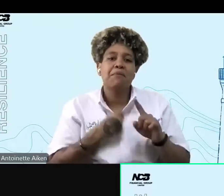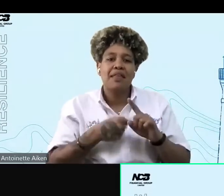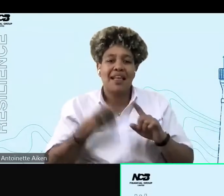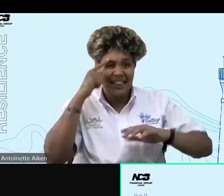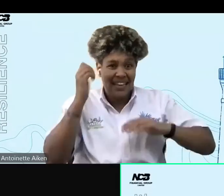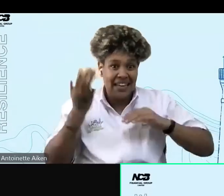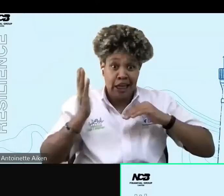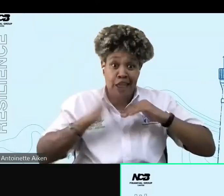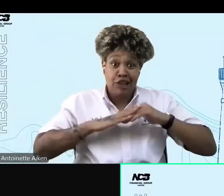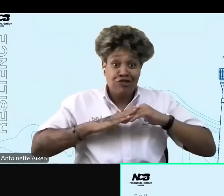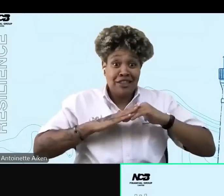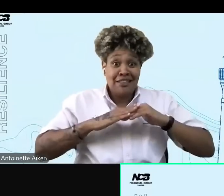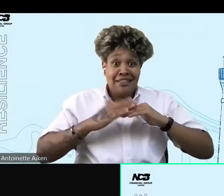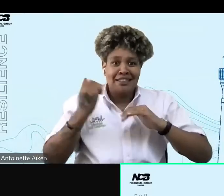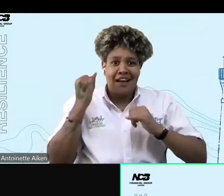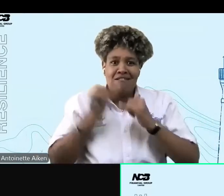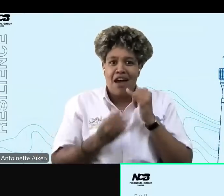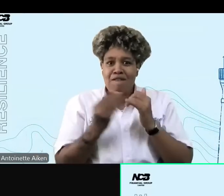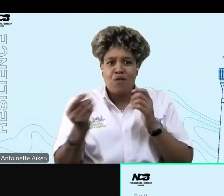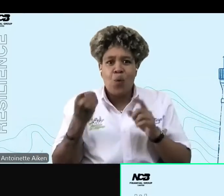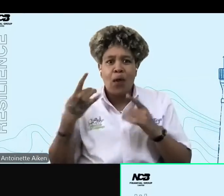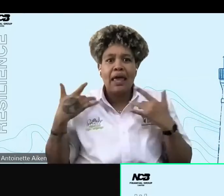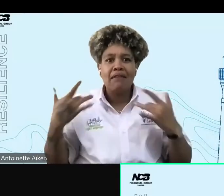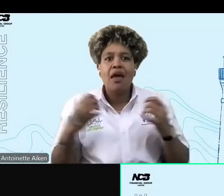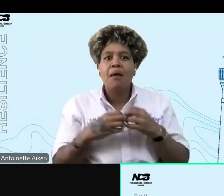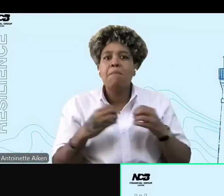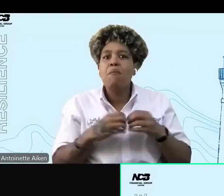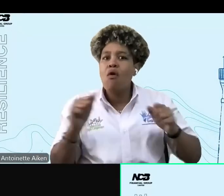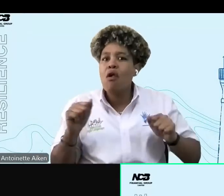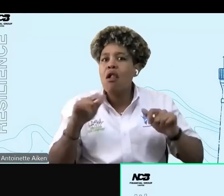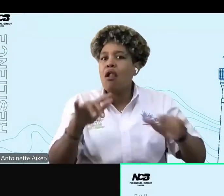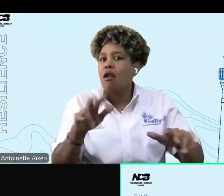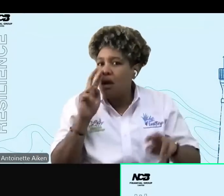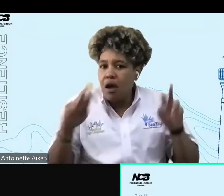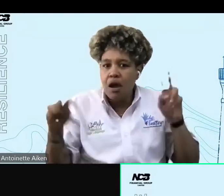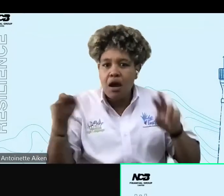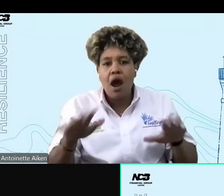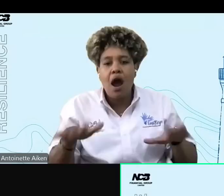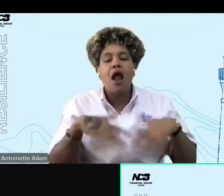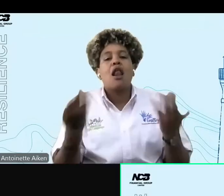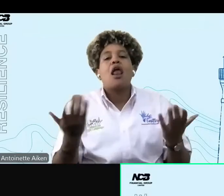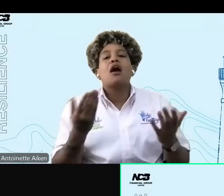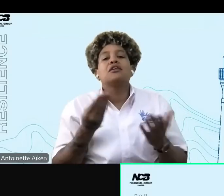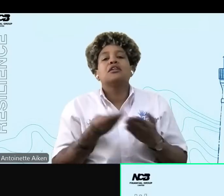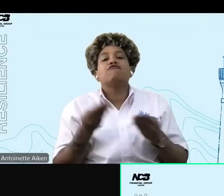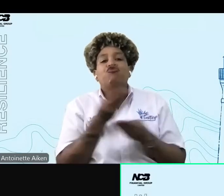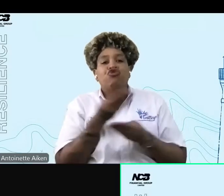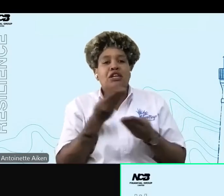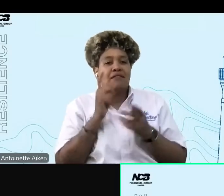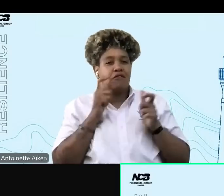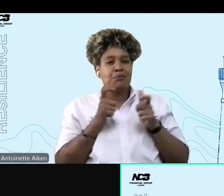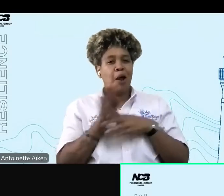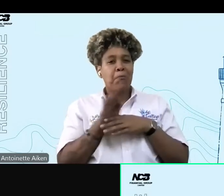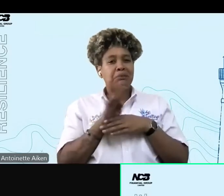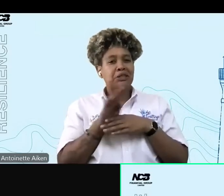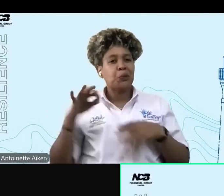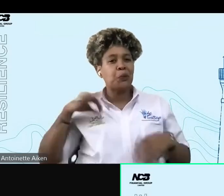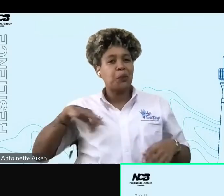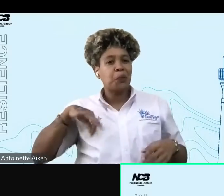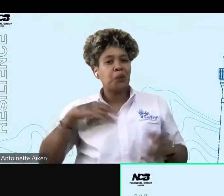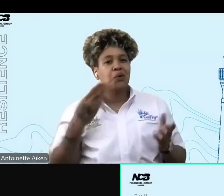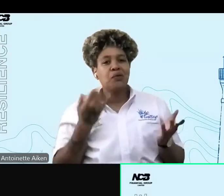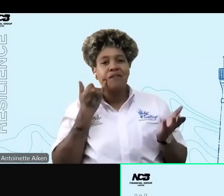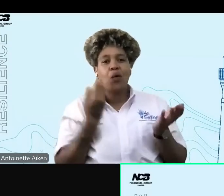after this last couple of events that we'd have done. And significant transaction flows, especially for our MSME space. We're over $60